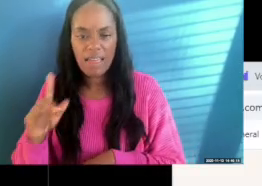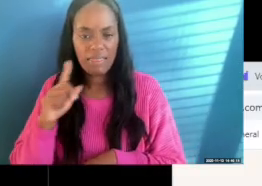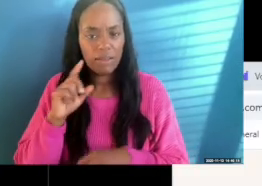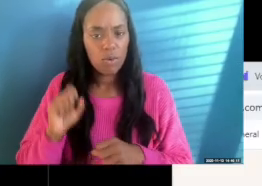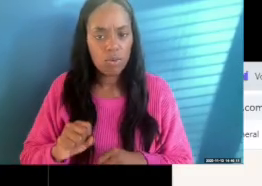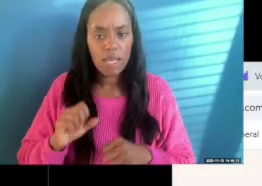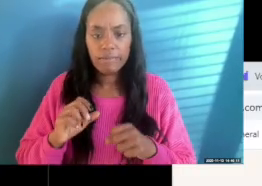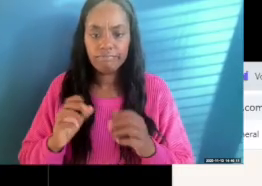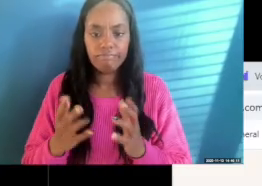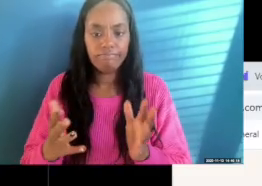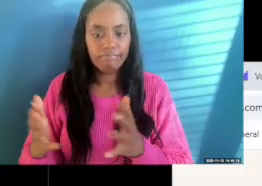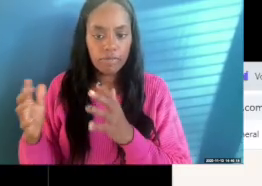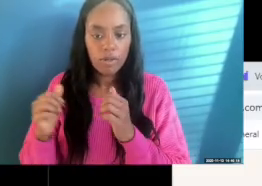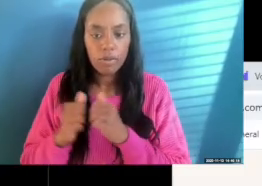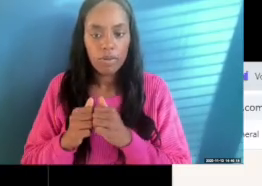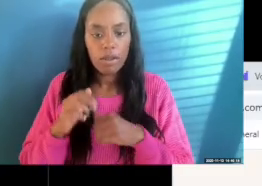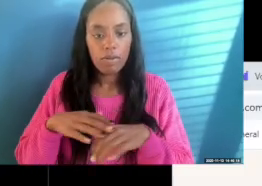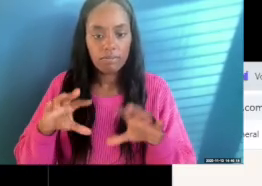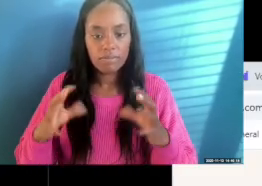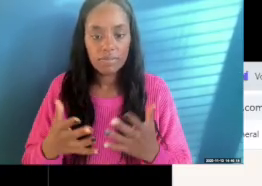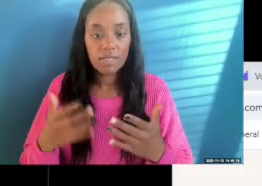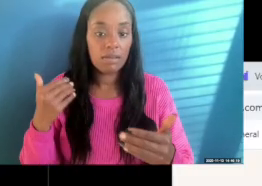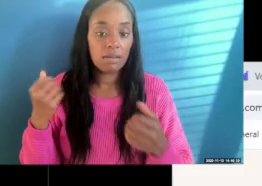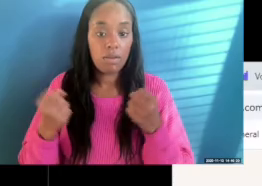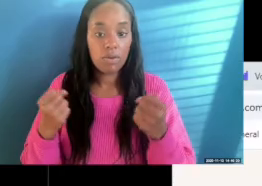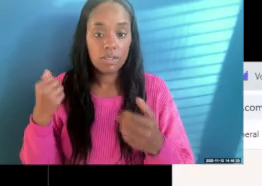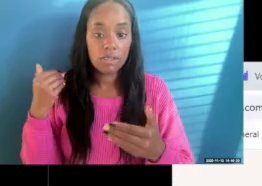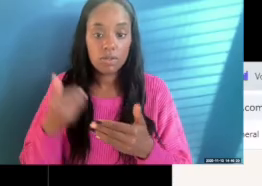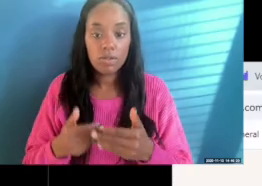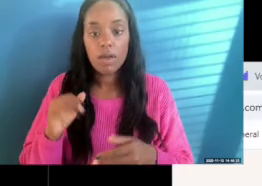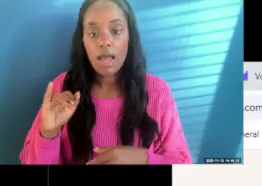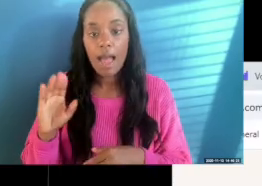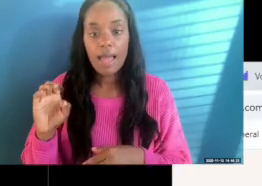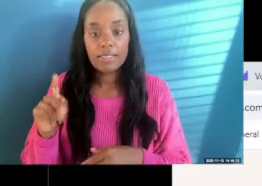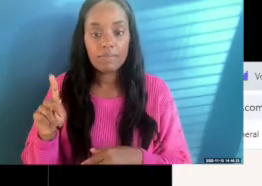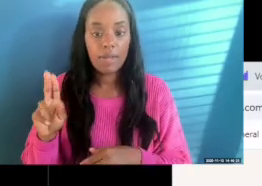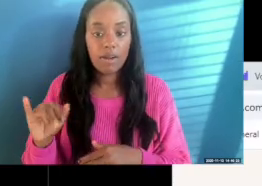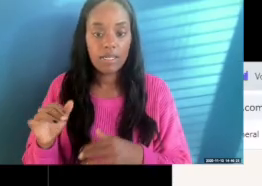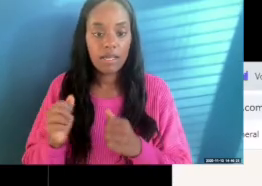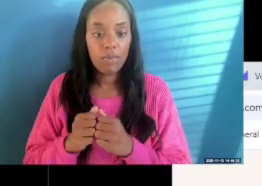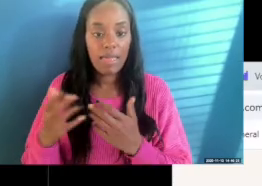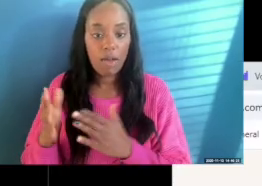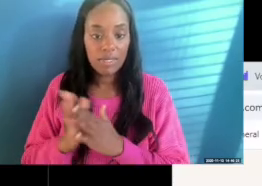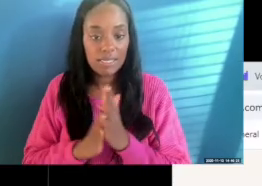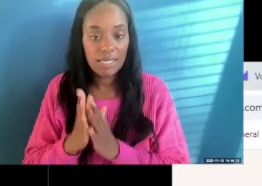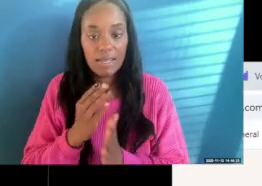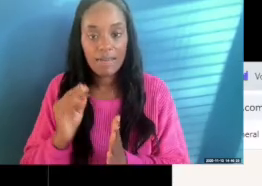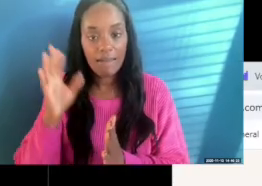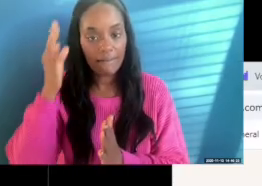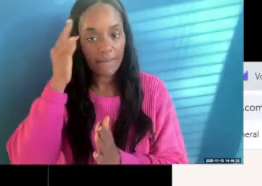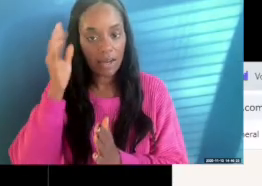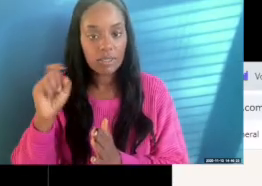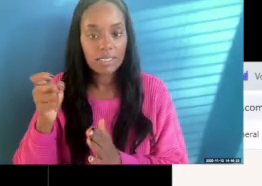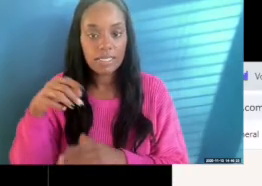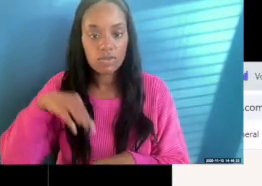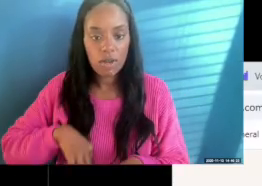job incentivizing electrification. I mean, with the deployment in 2B and 3 where we're at, I